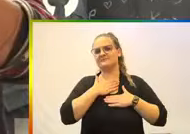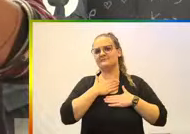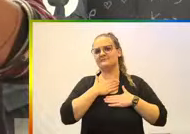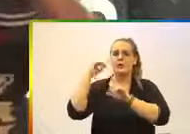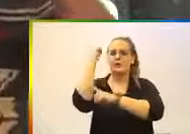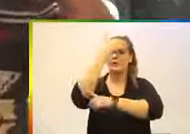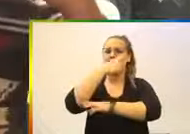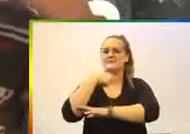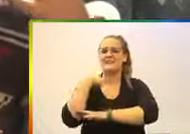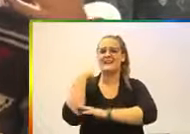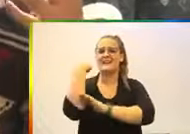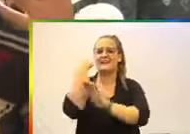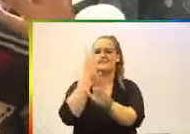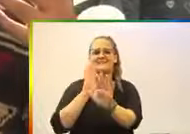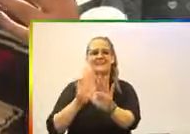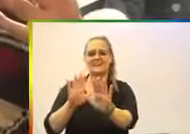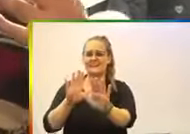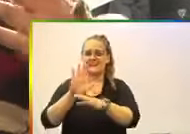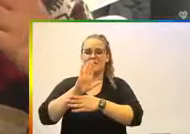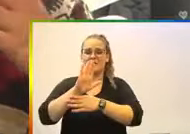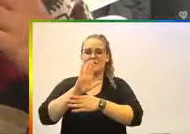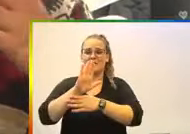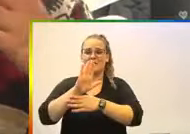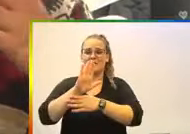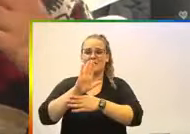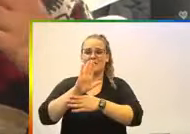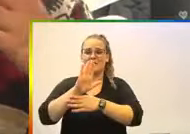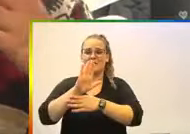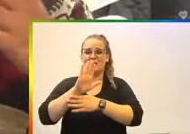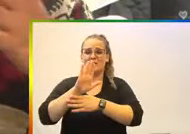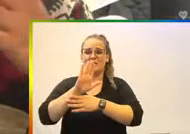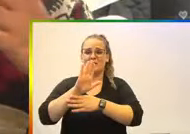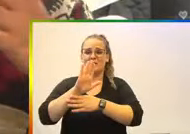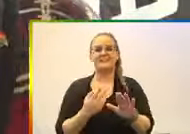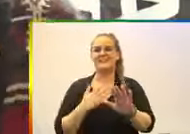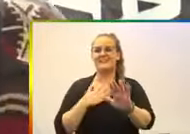face, your voice.